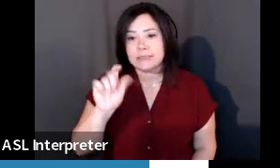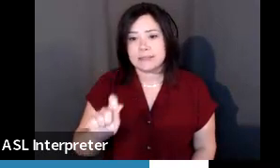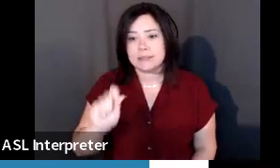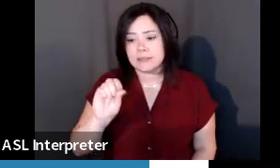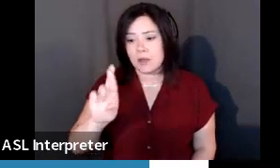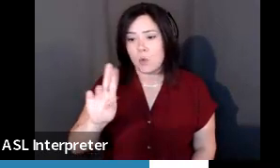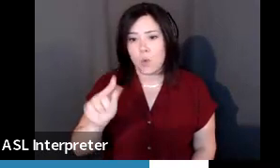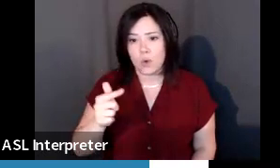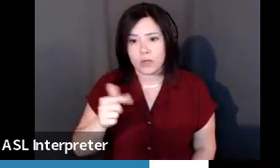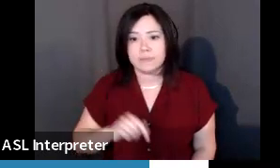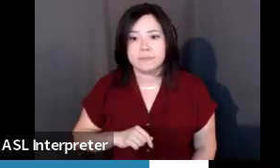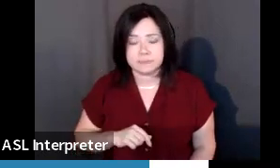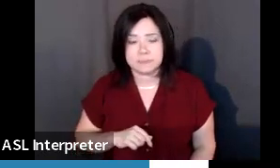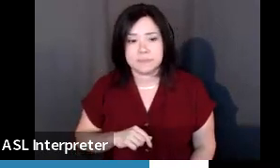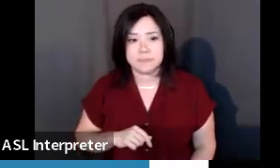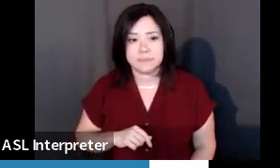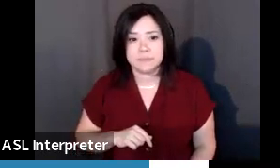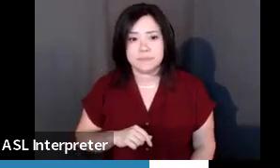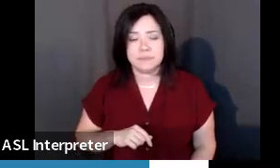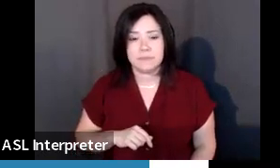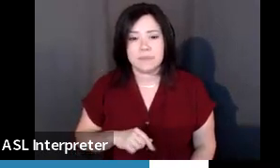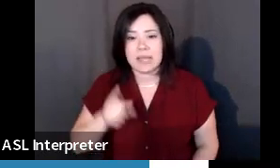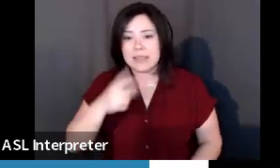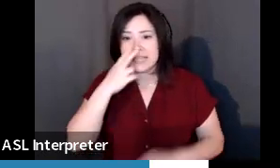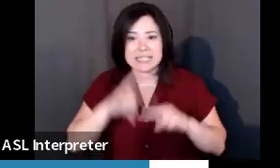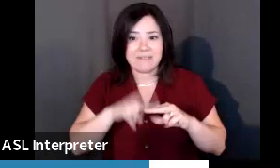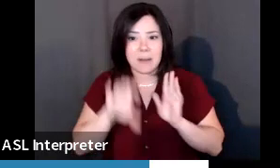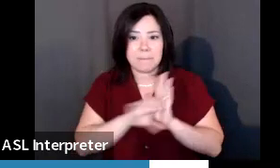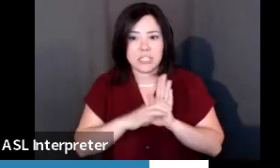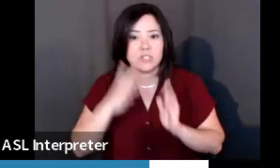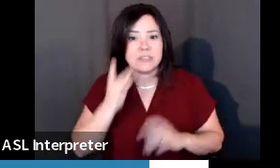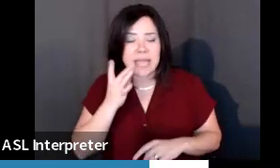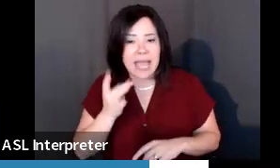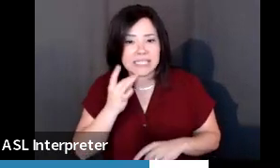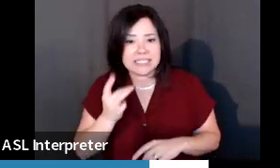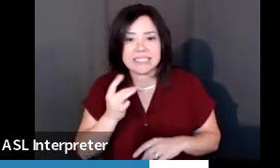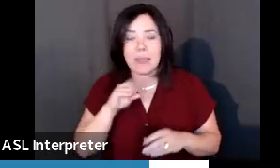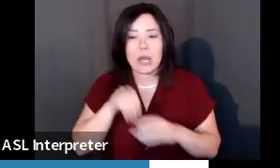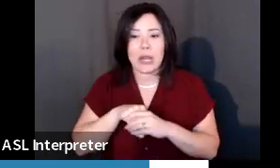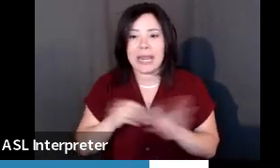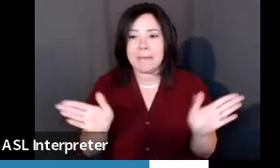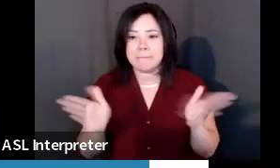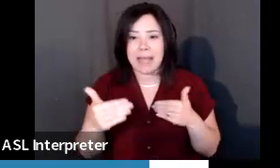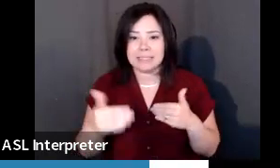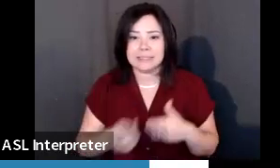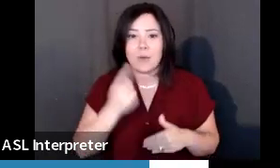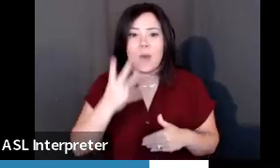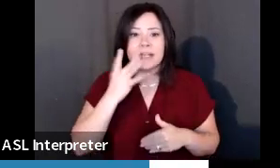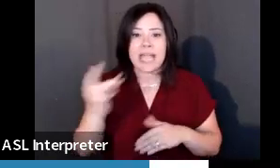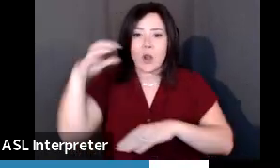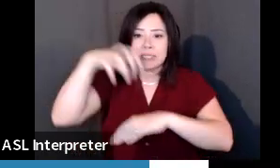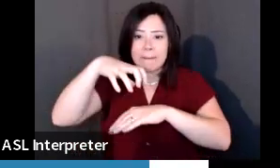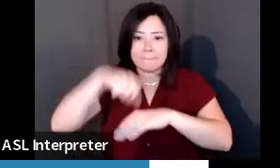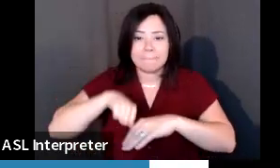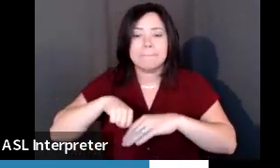kellie@mymdrc.org. And then this is just a fun little picture of some cats that are shoved in a box. There's one cat on top, and then there's kind